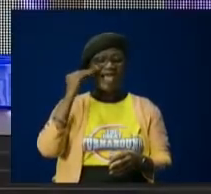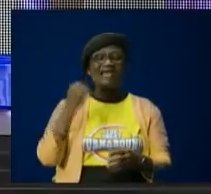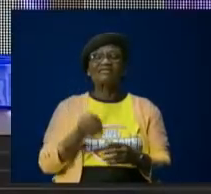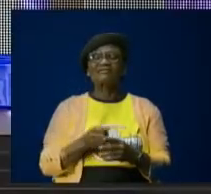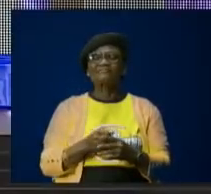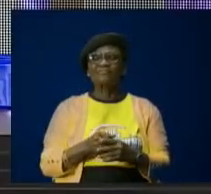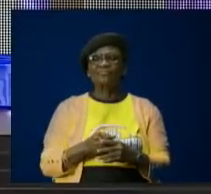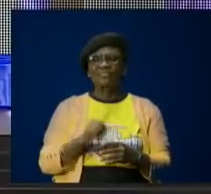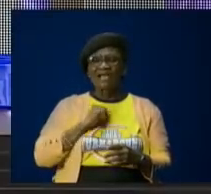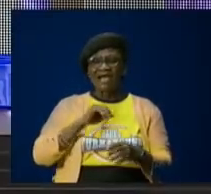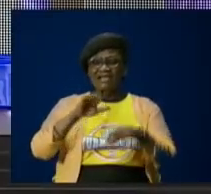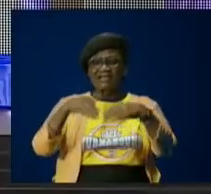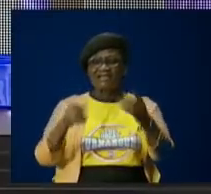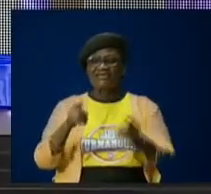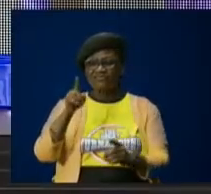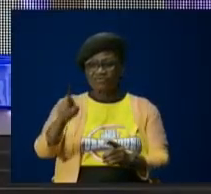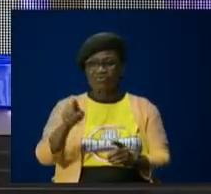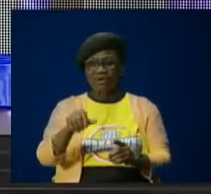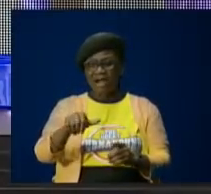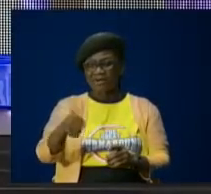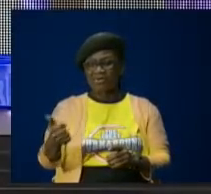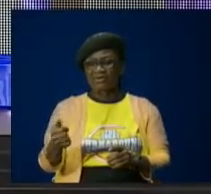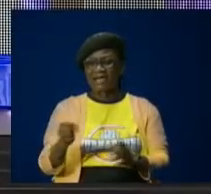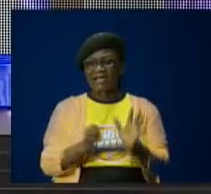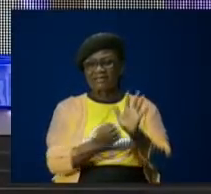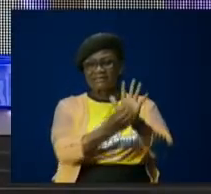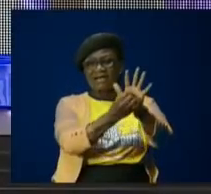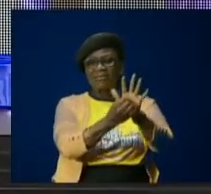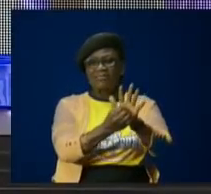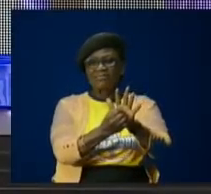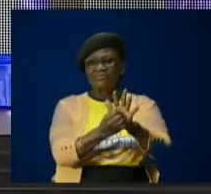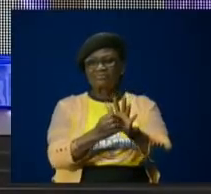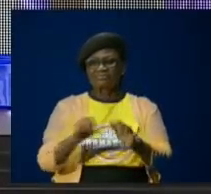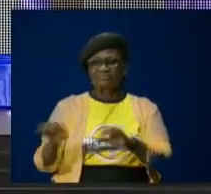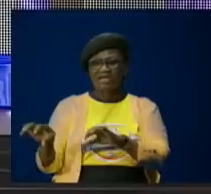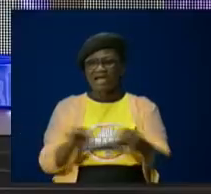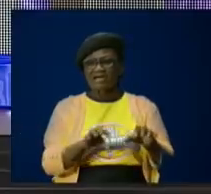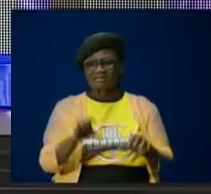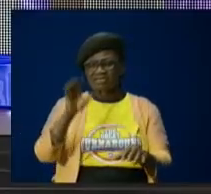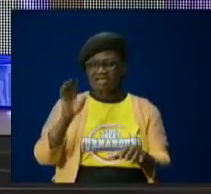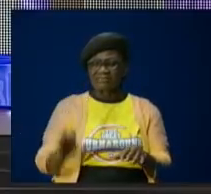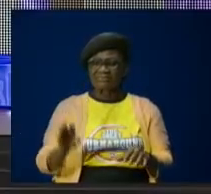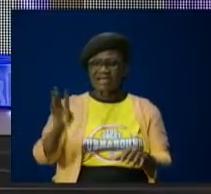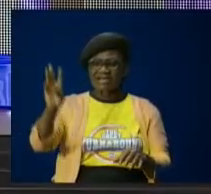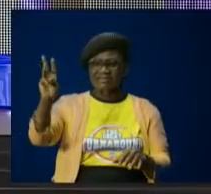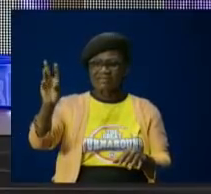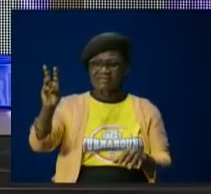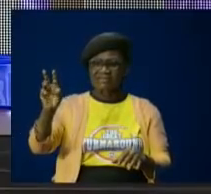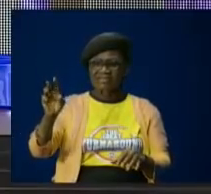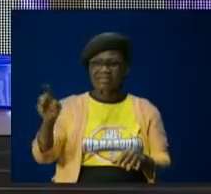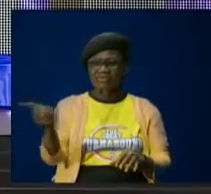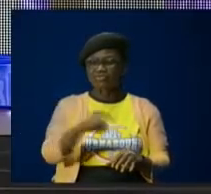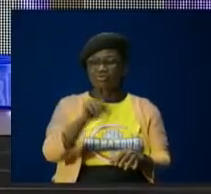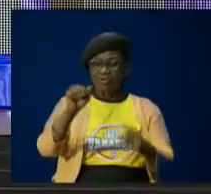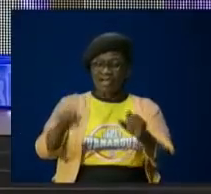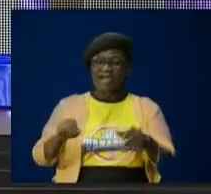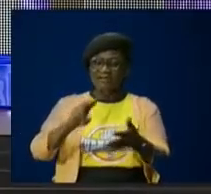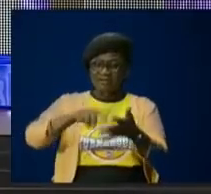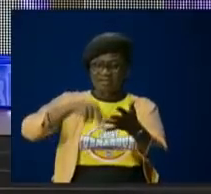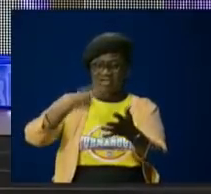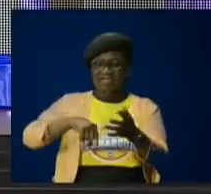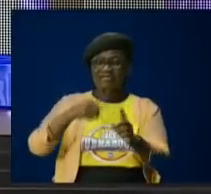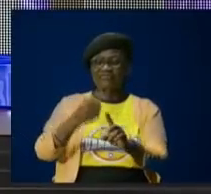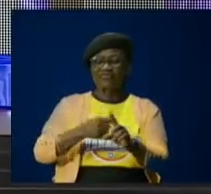I give you another example. Acts chapter 16. You can read it from verse 16 to the